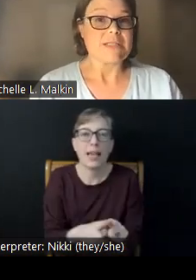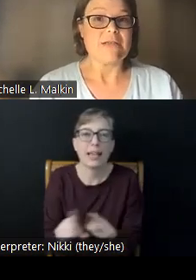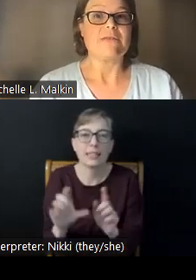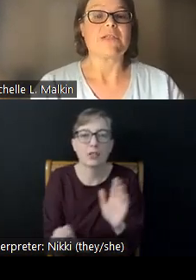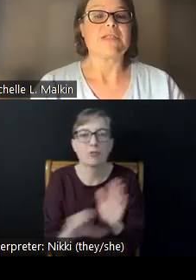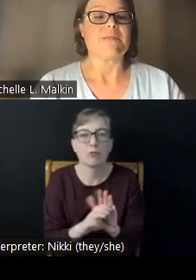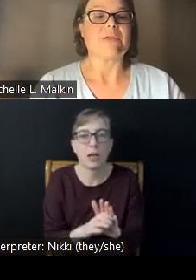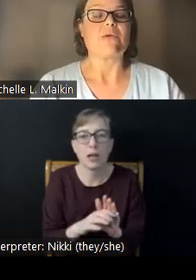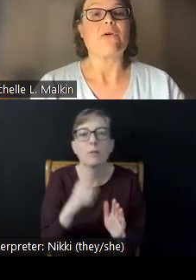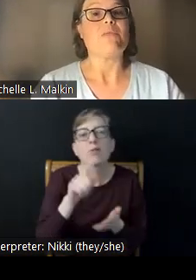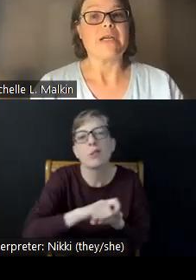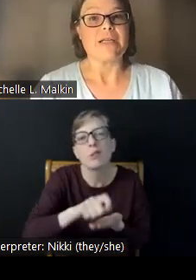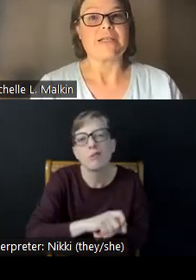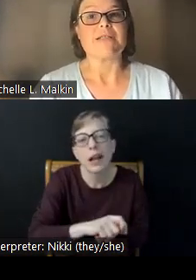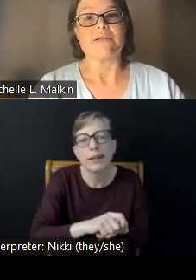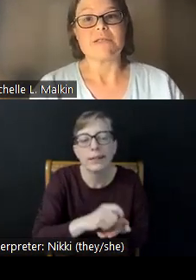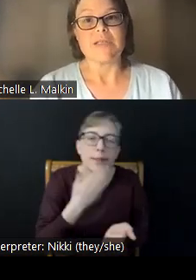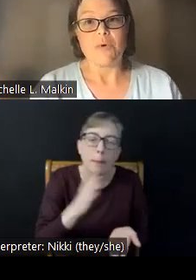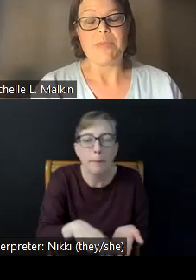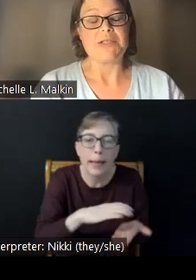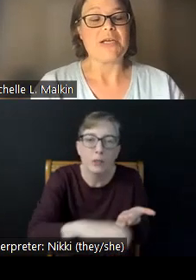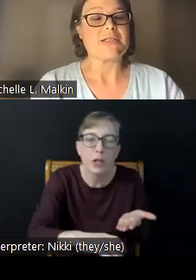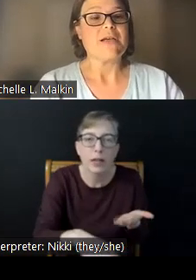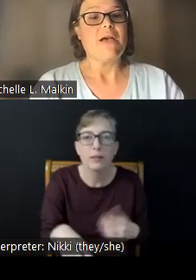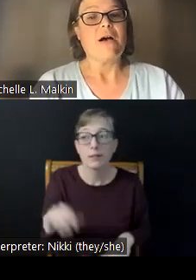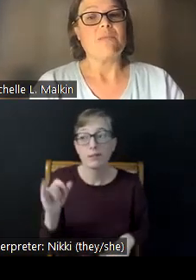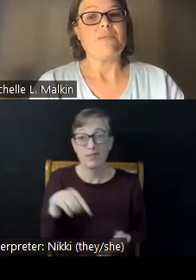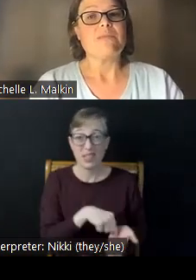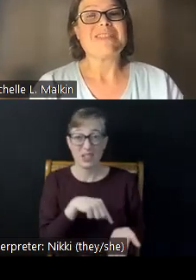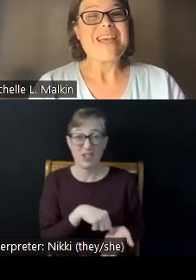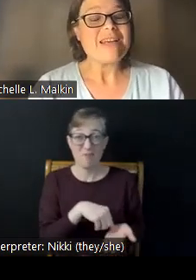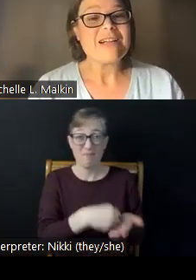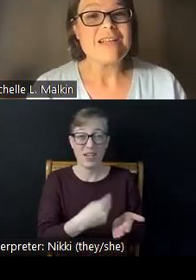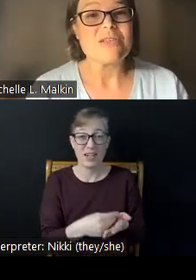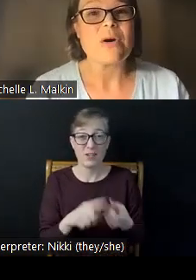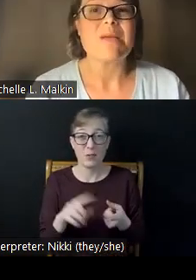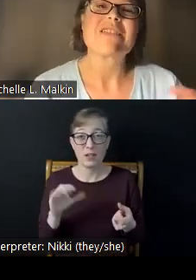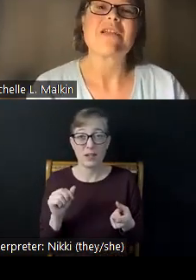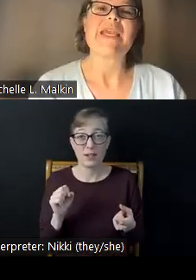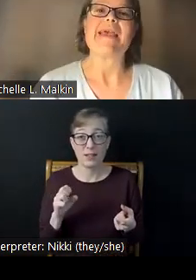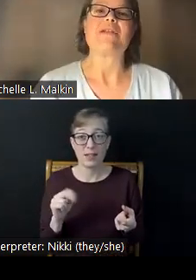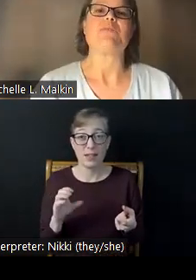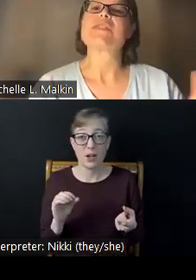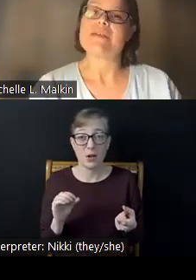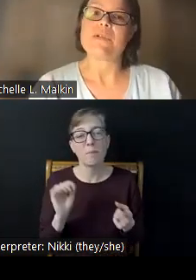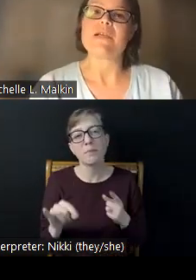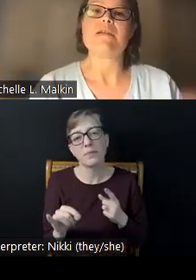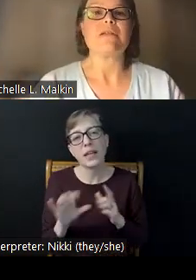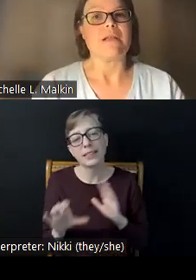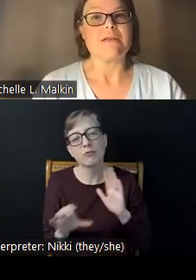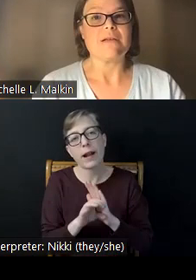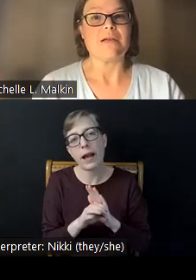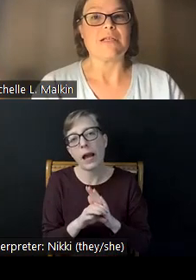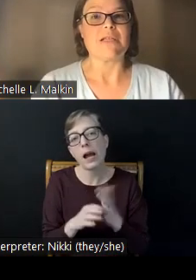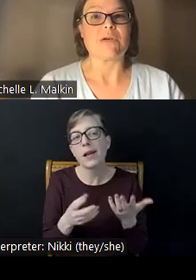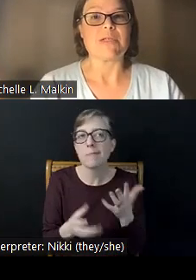a casino, for example, or owe money at the casino because they wrote bad checks. Technically, that's a crime that's going to be handled more civilly